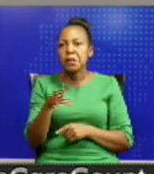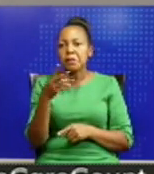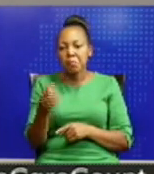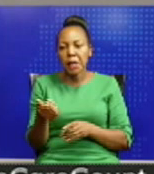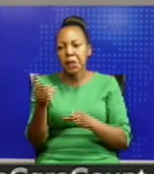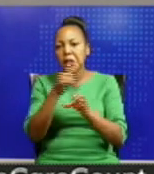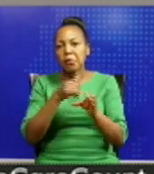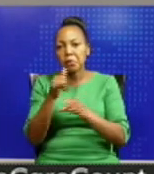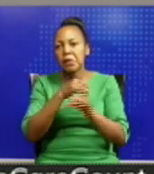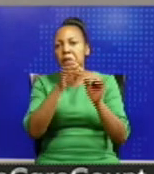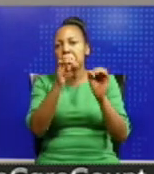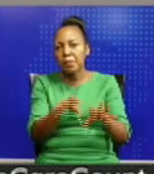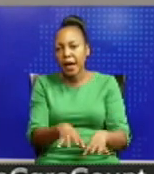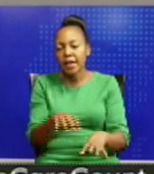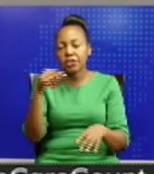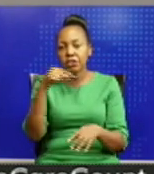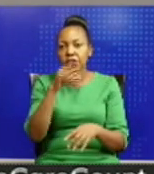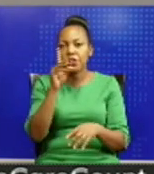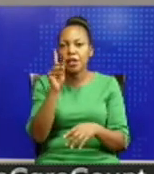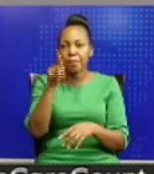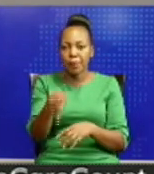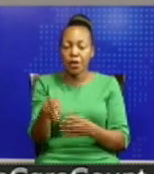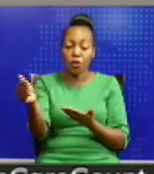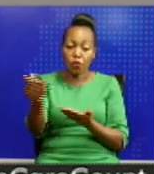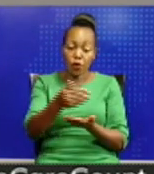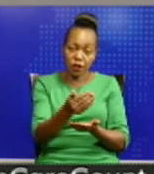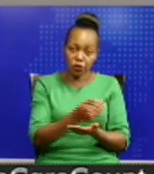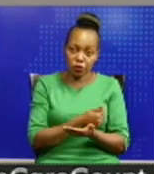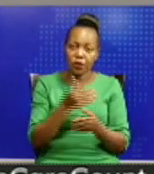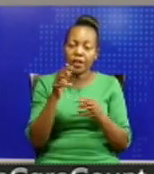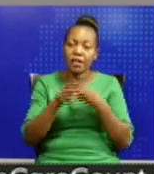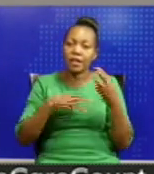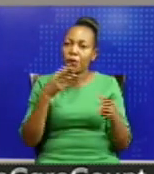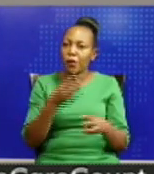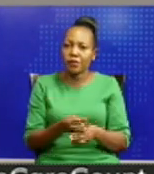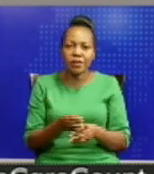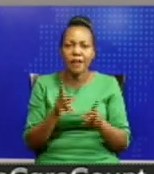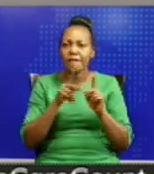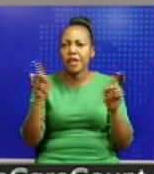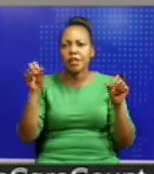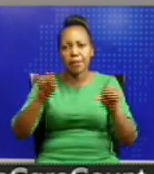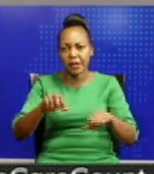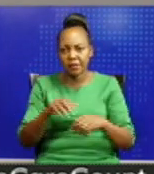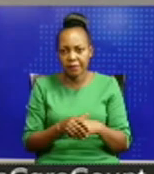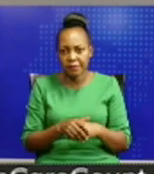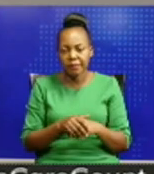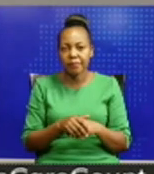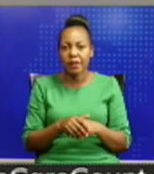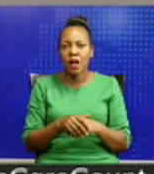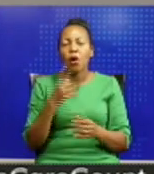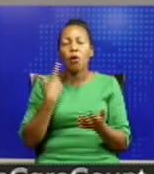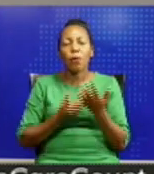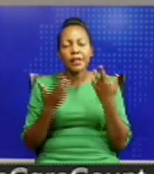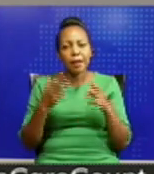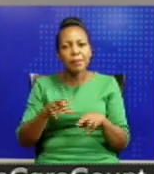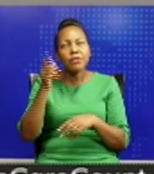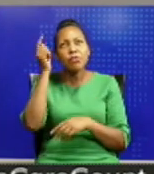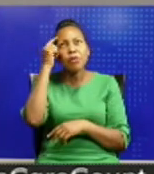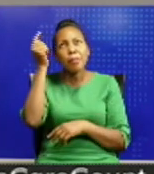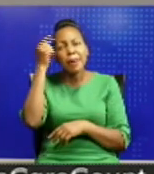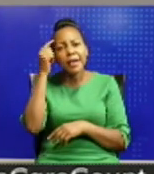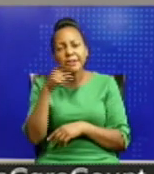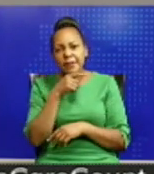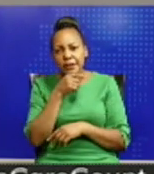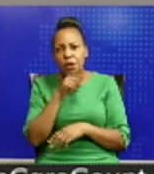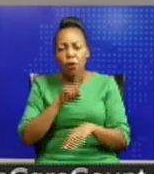being included in the various GDP calculations in the various jurisdictions in the world. Very callous. What comes to your mind, Mr.